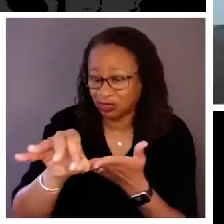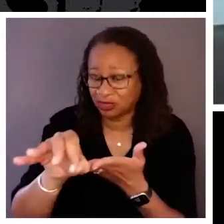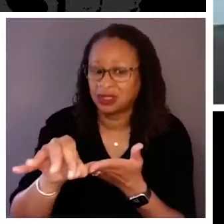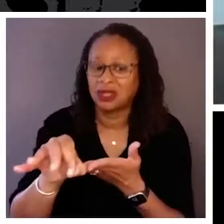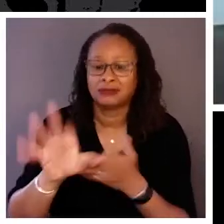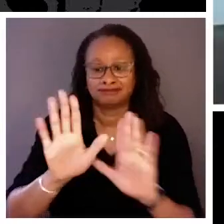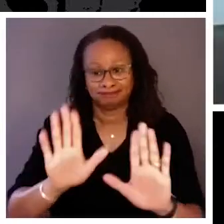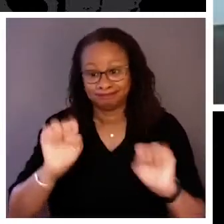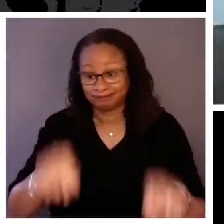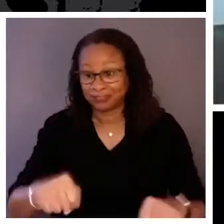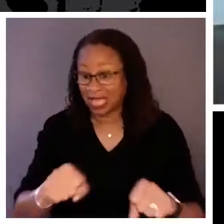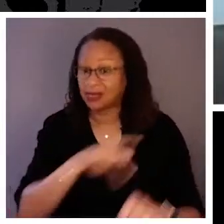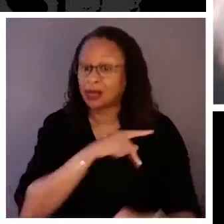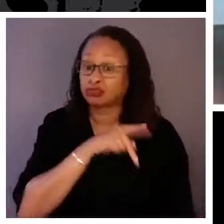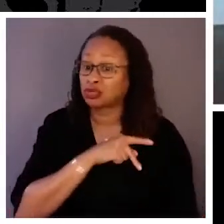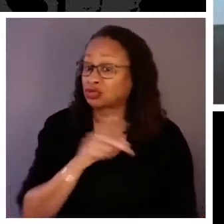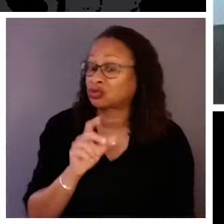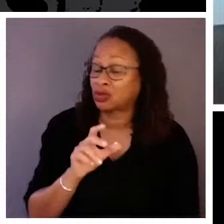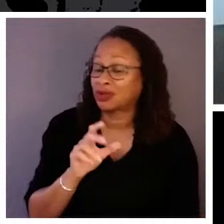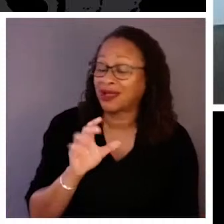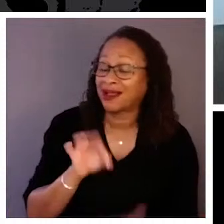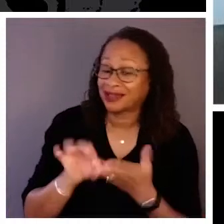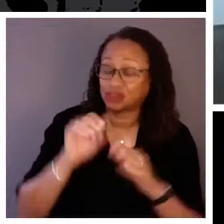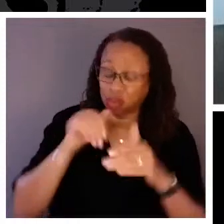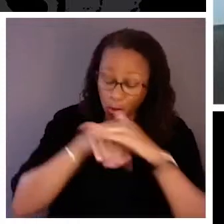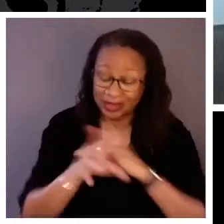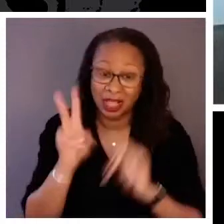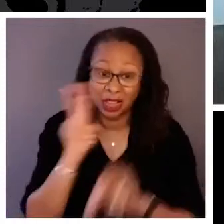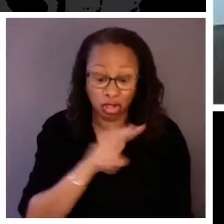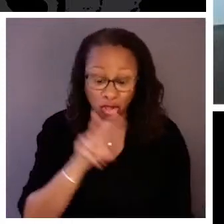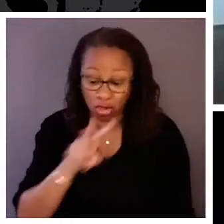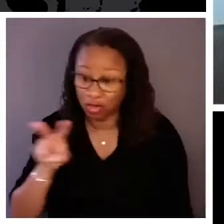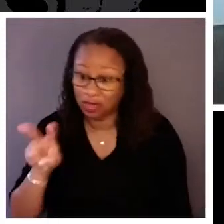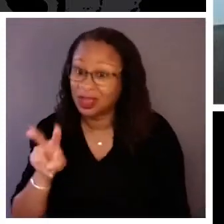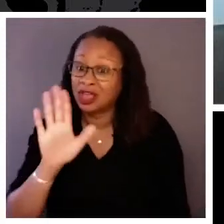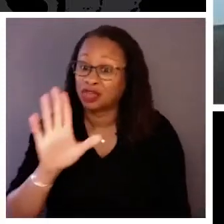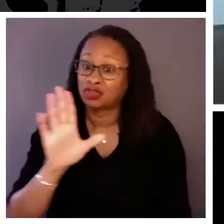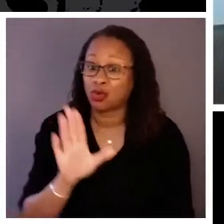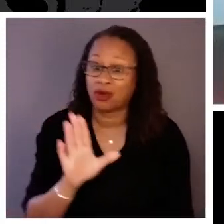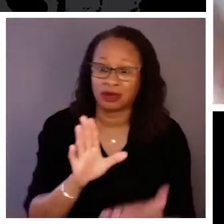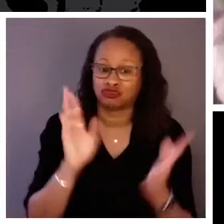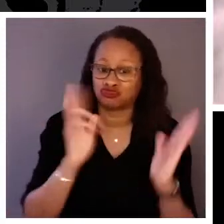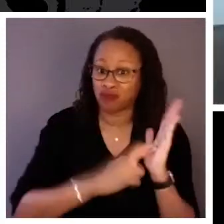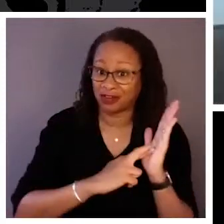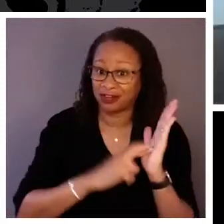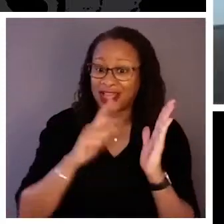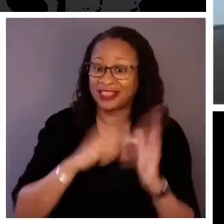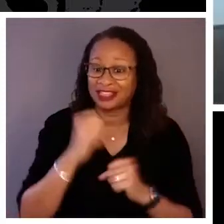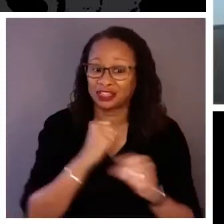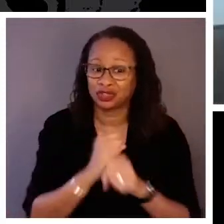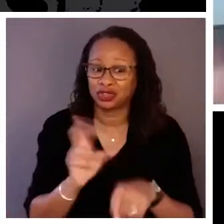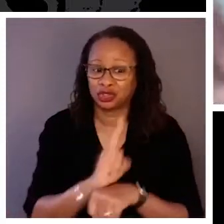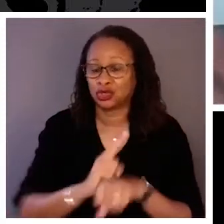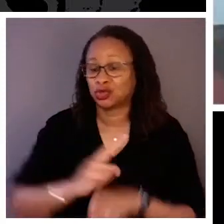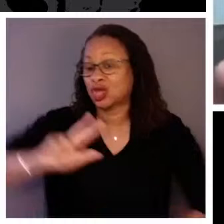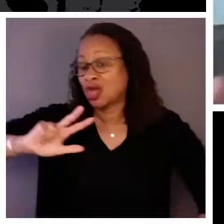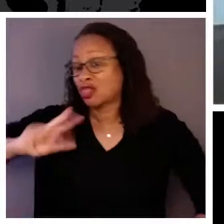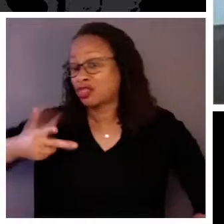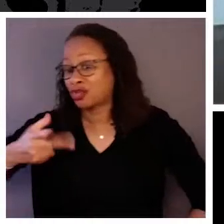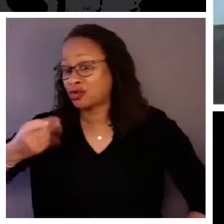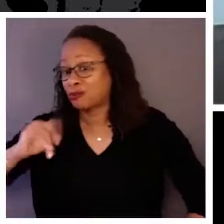own personal account to go in and look at your records. Now, this year they're using a third party. It's